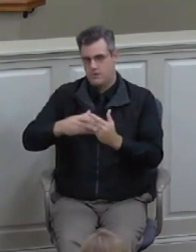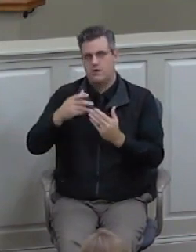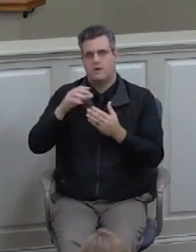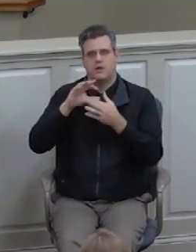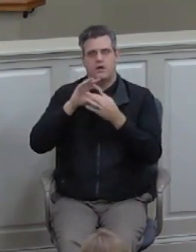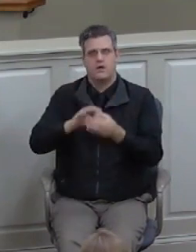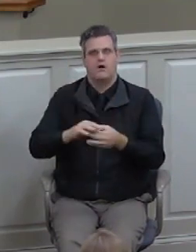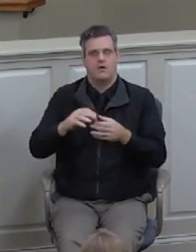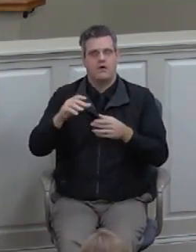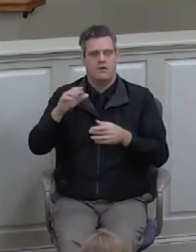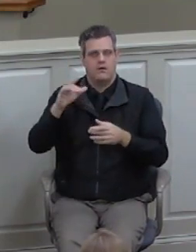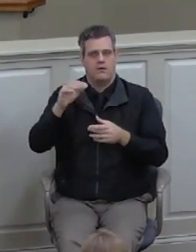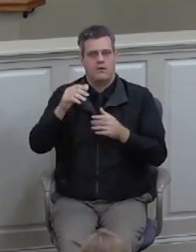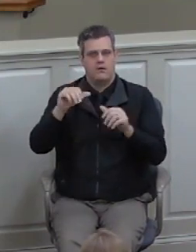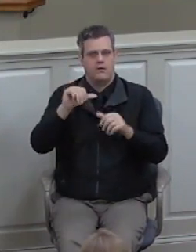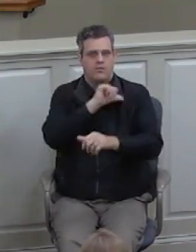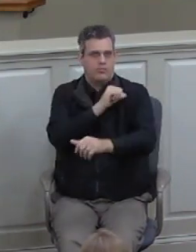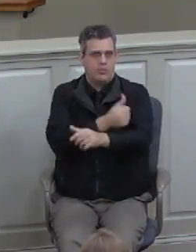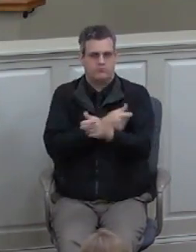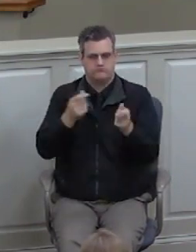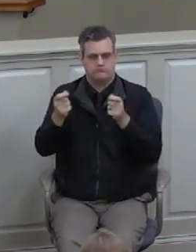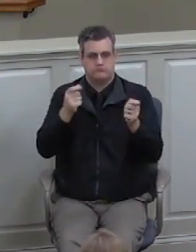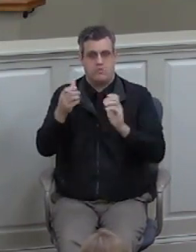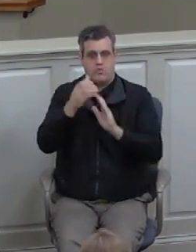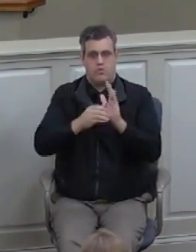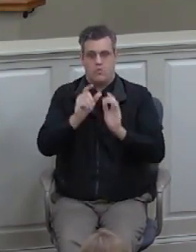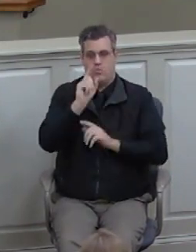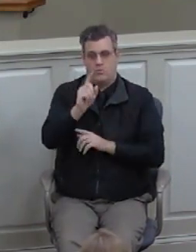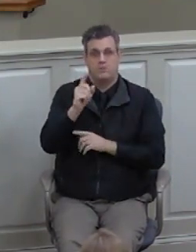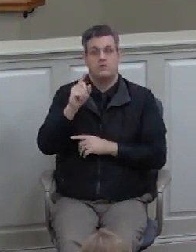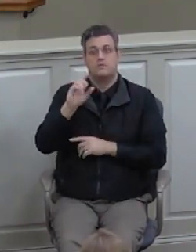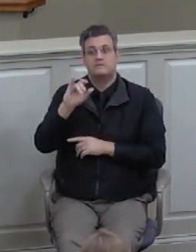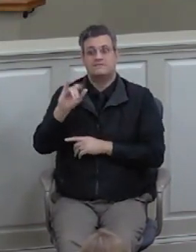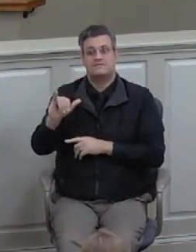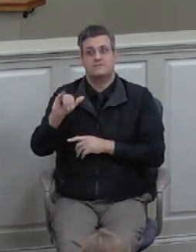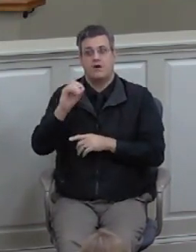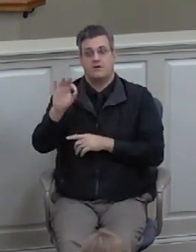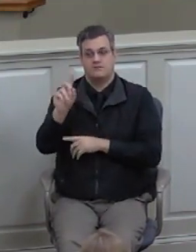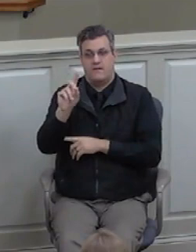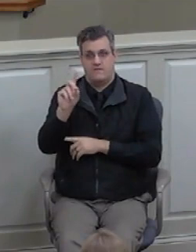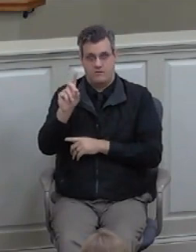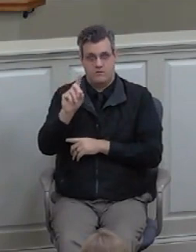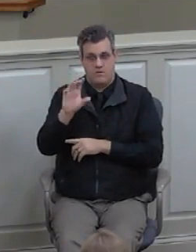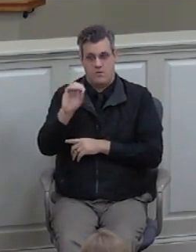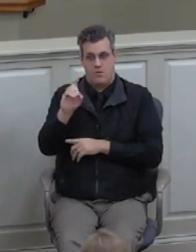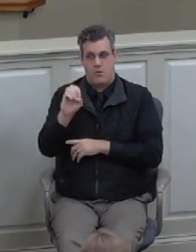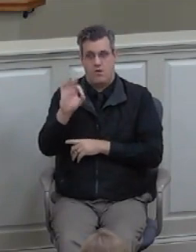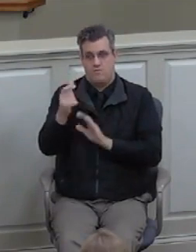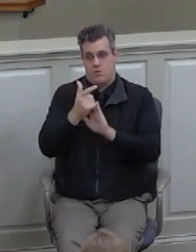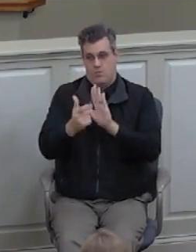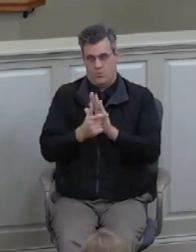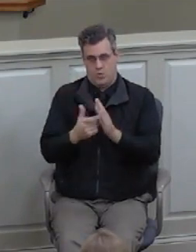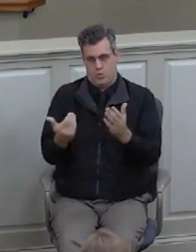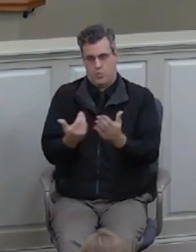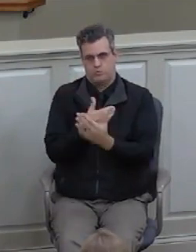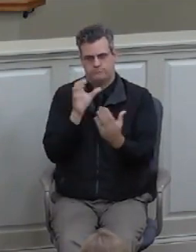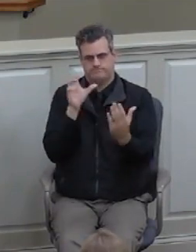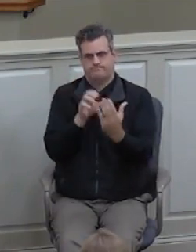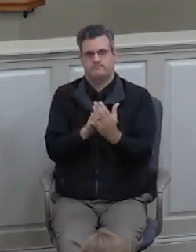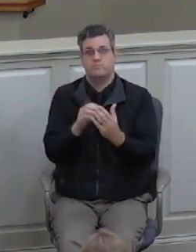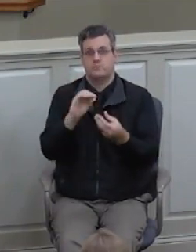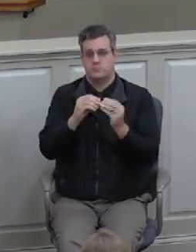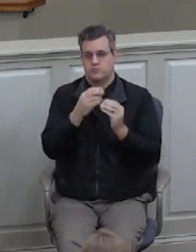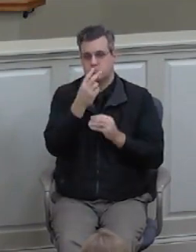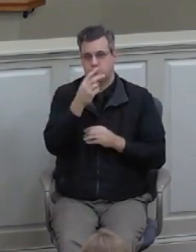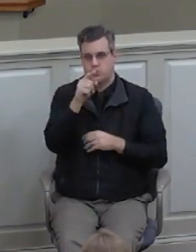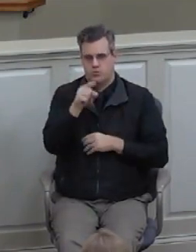to administration, Article 1 in general of the City of Danville Code of Ordinances, with the new section being Section 2